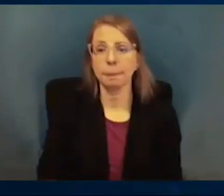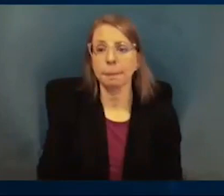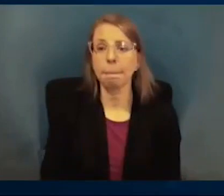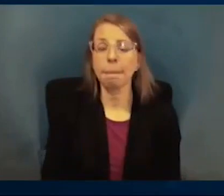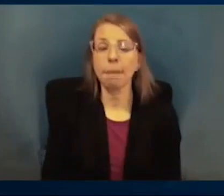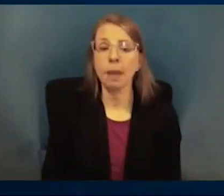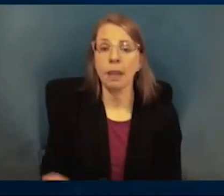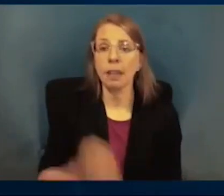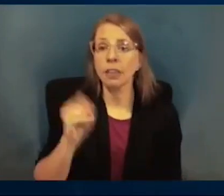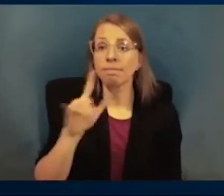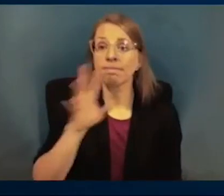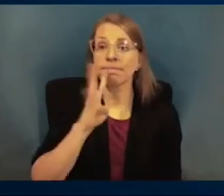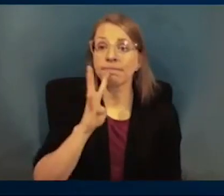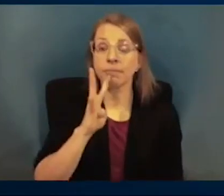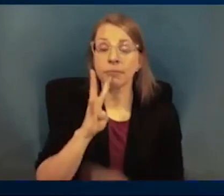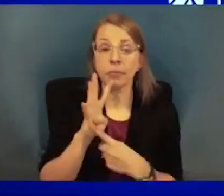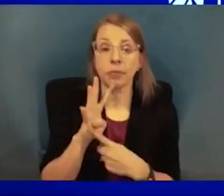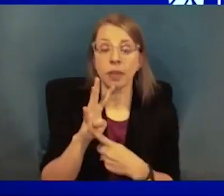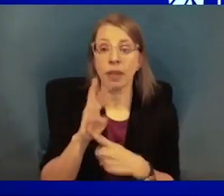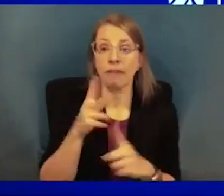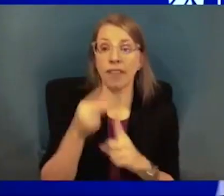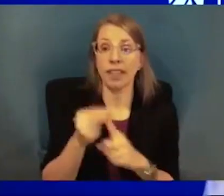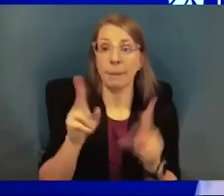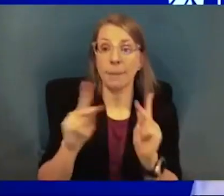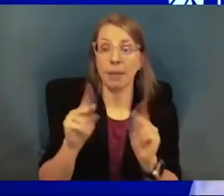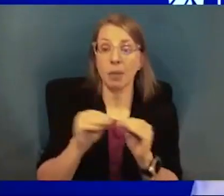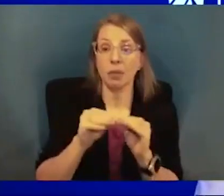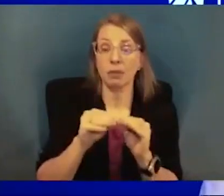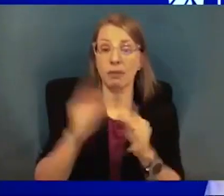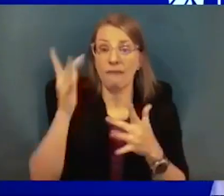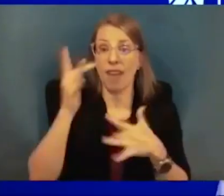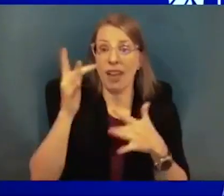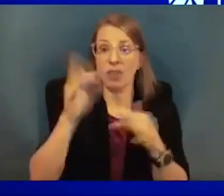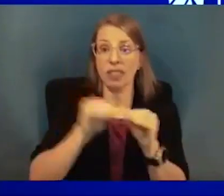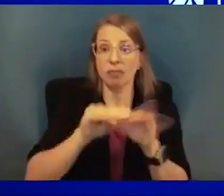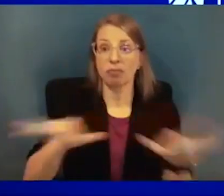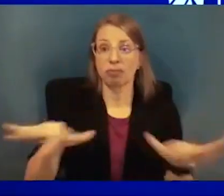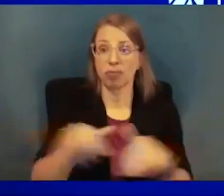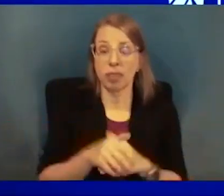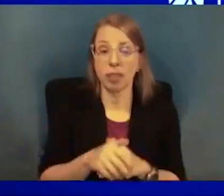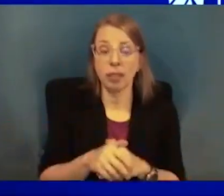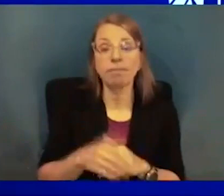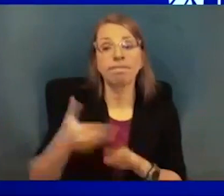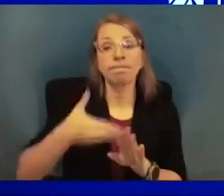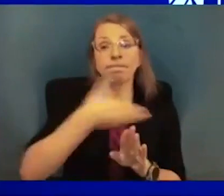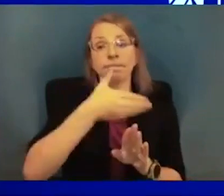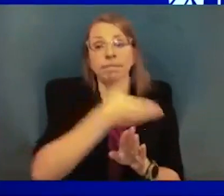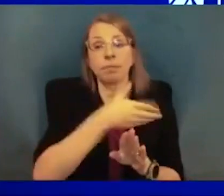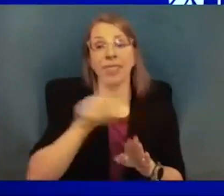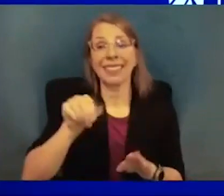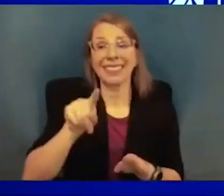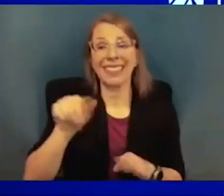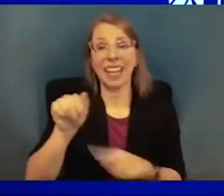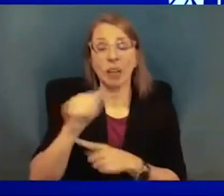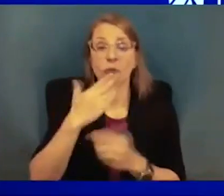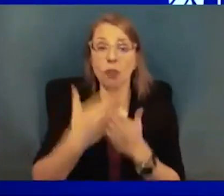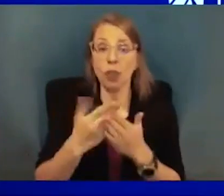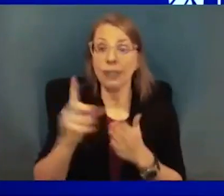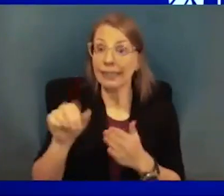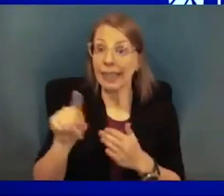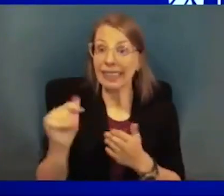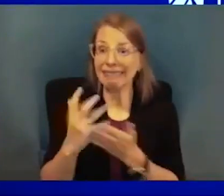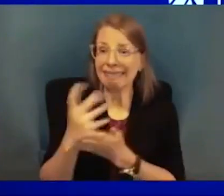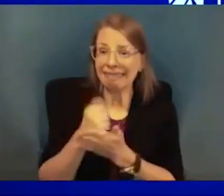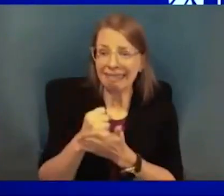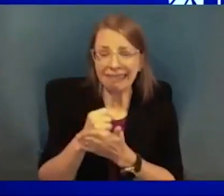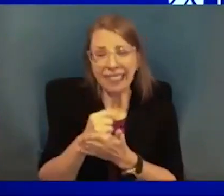the virus? You know, from the earliest data that we've had, and good data, although small numbers of